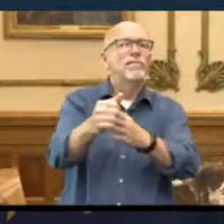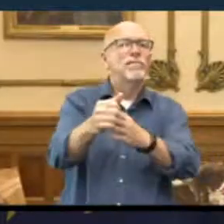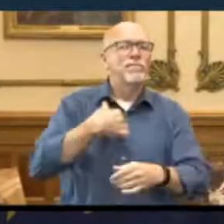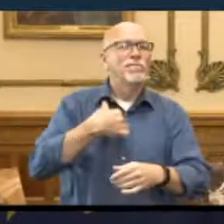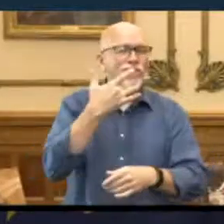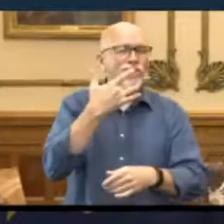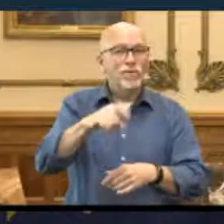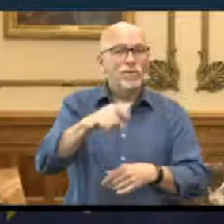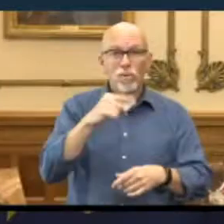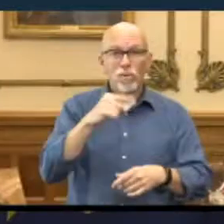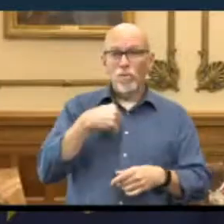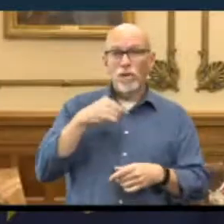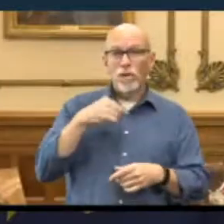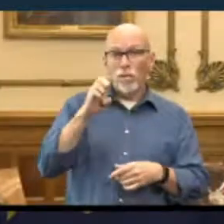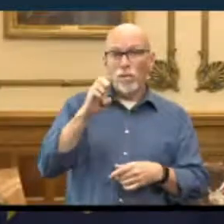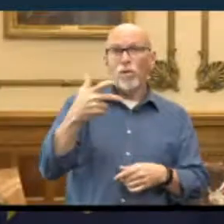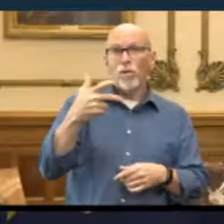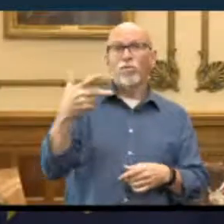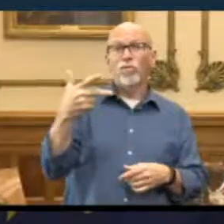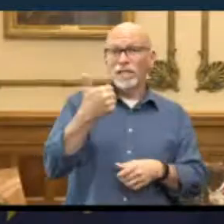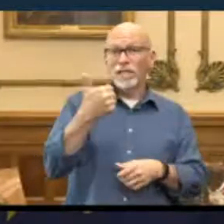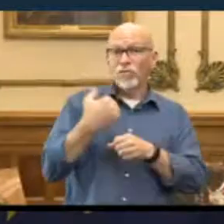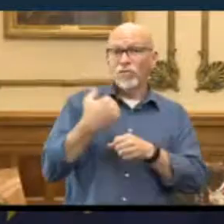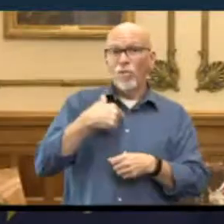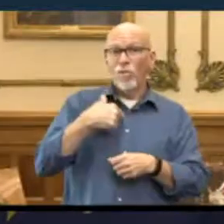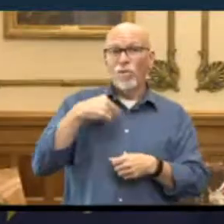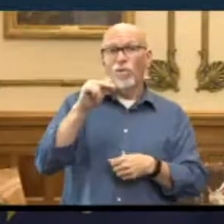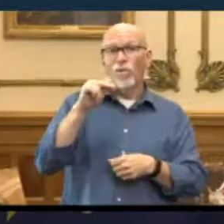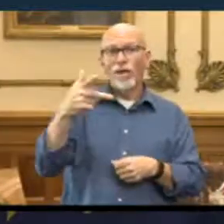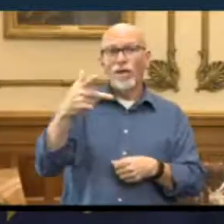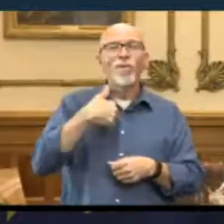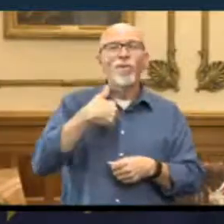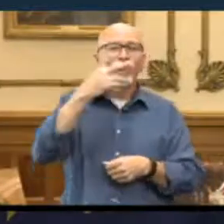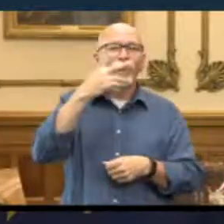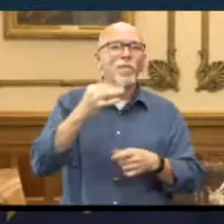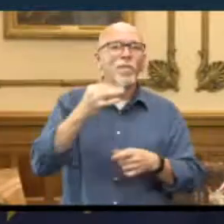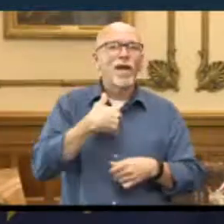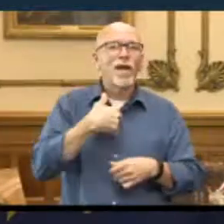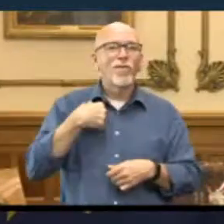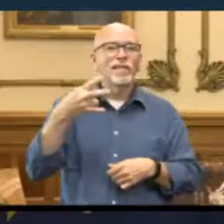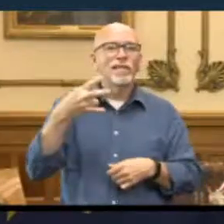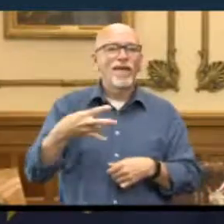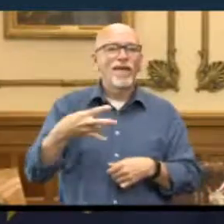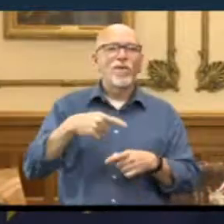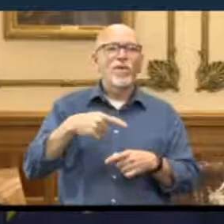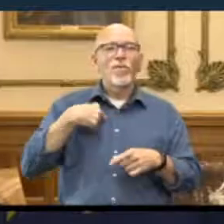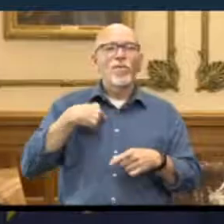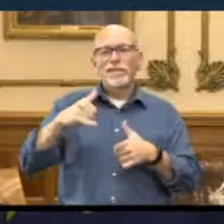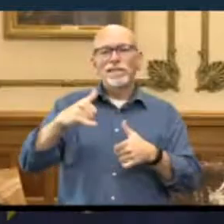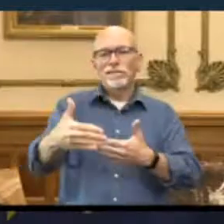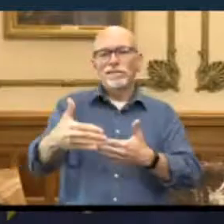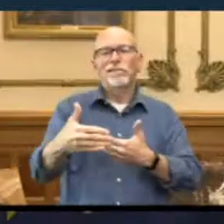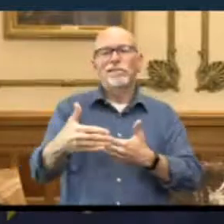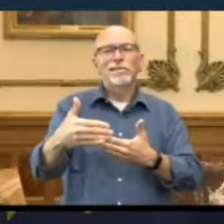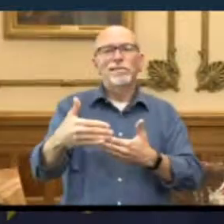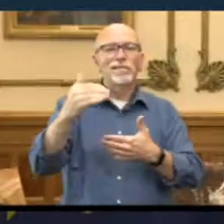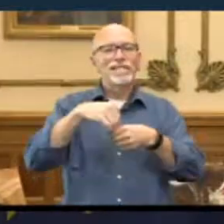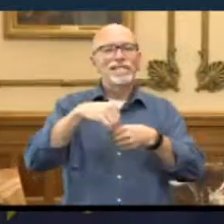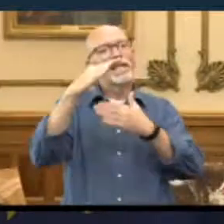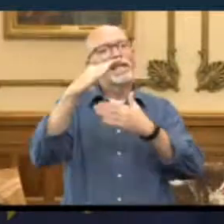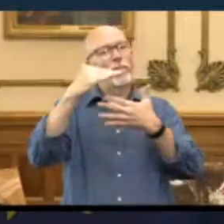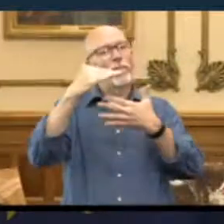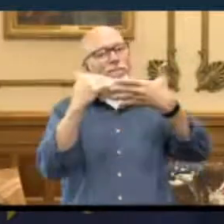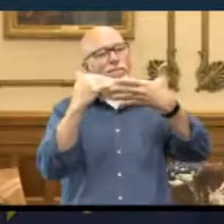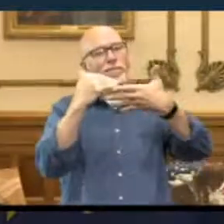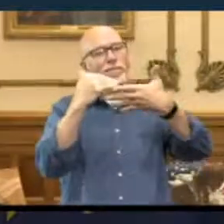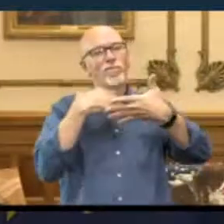Actually, we ranked 3rd 10 years ago, so we were in the front row, but now we're ranked 7th. So now we're in the 3rd row, and we're trying to get